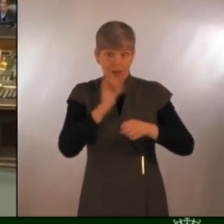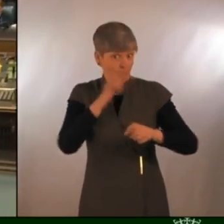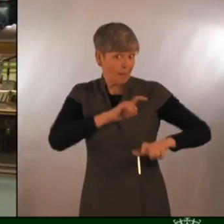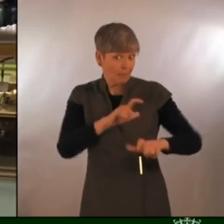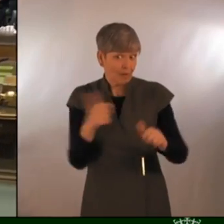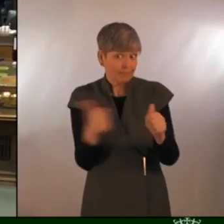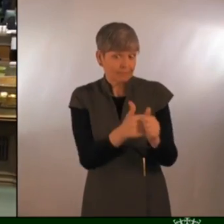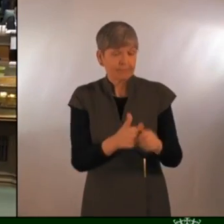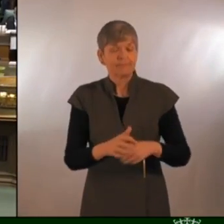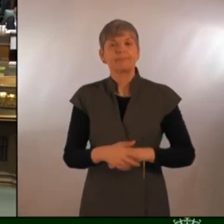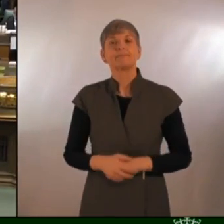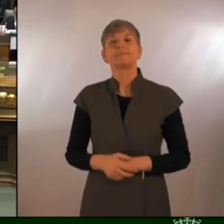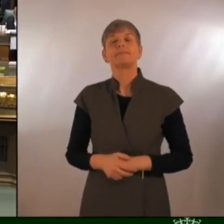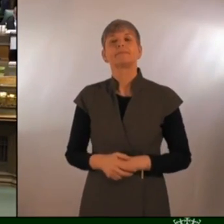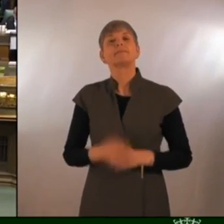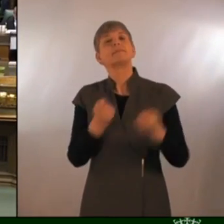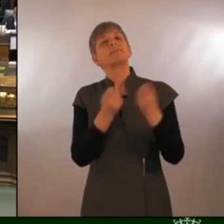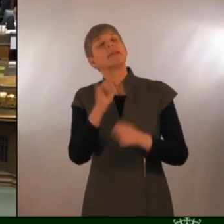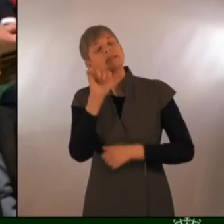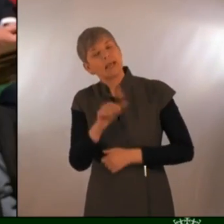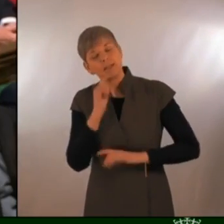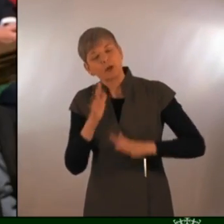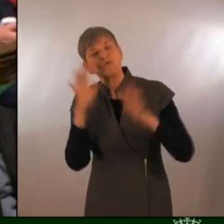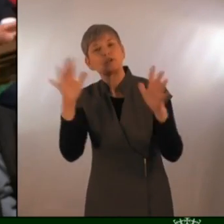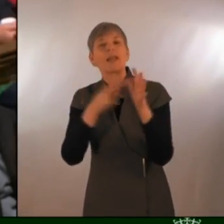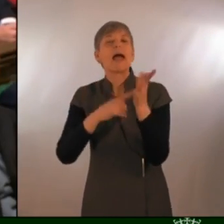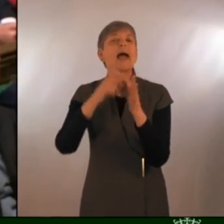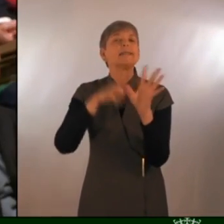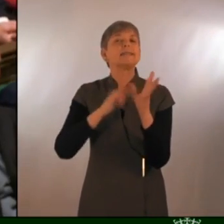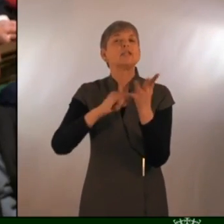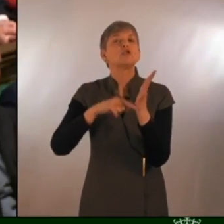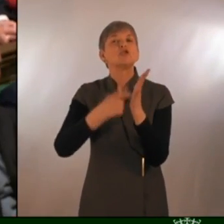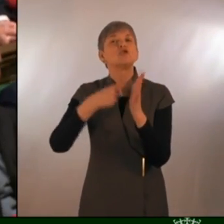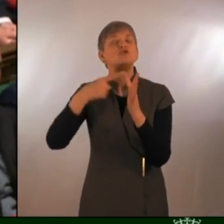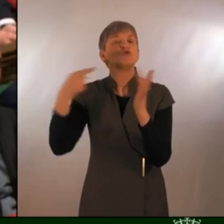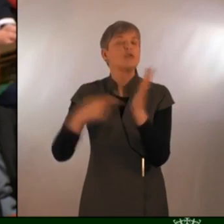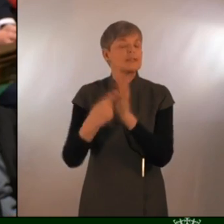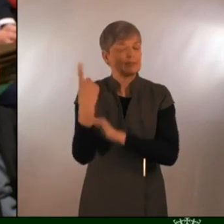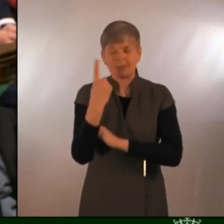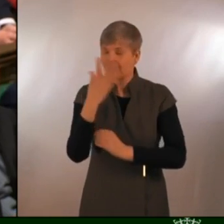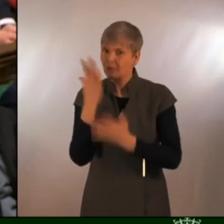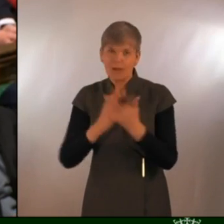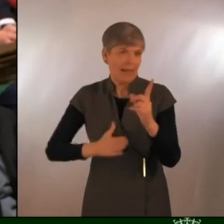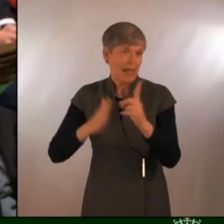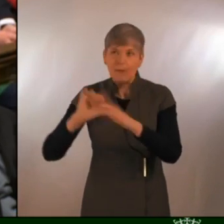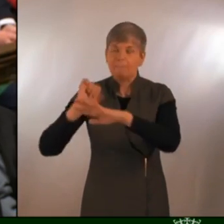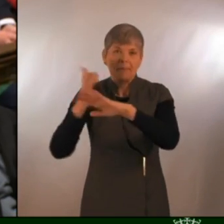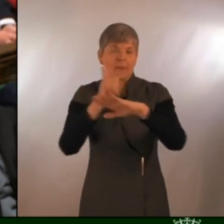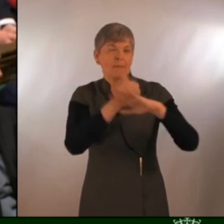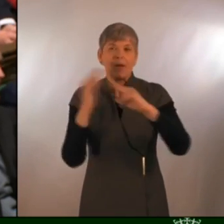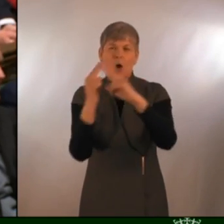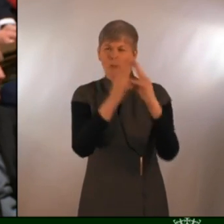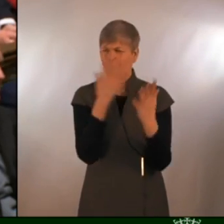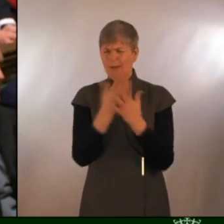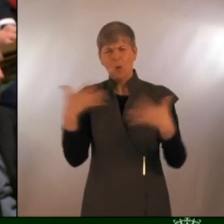Yes, I congratulate Andy Street on what he's doing, his fantastic record of home. It is always the Conservatives who build the